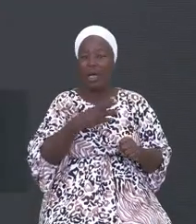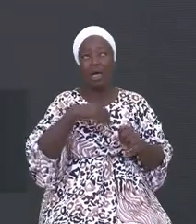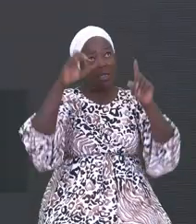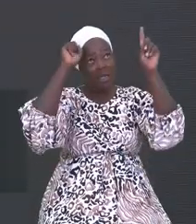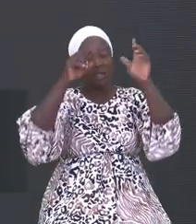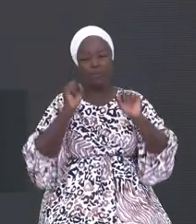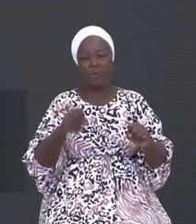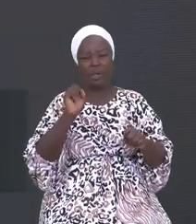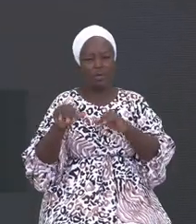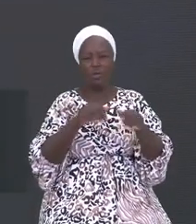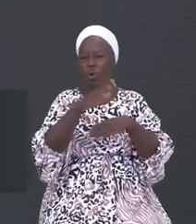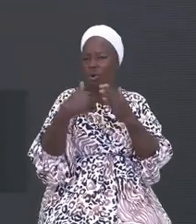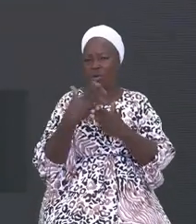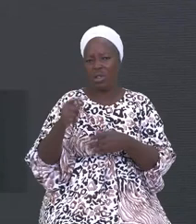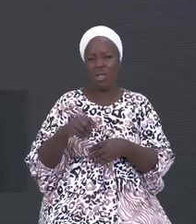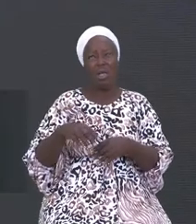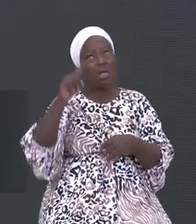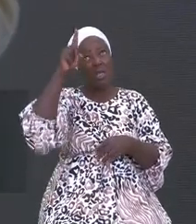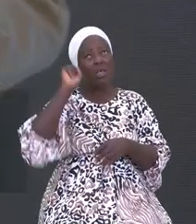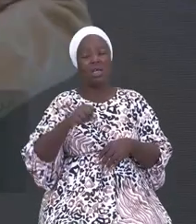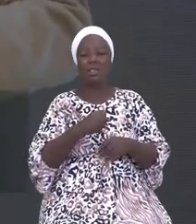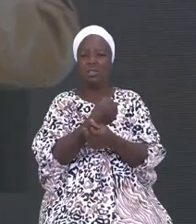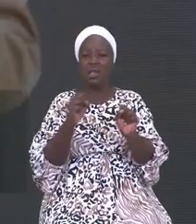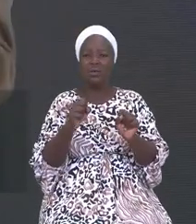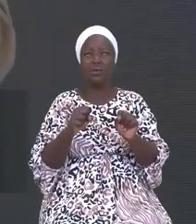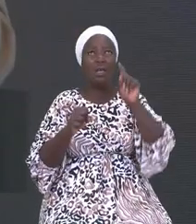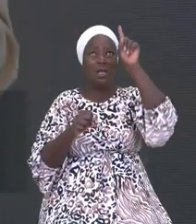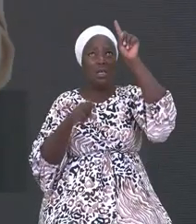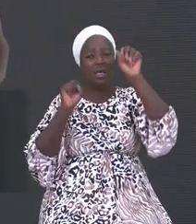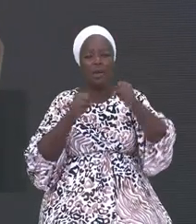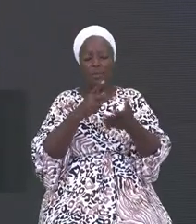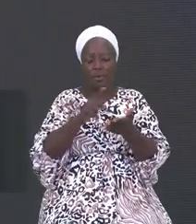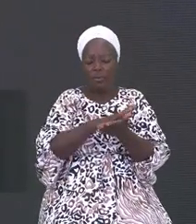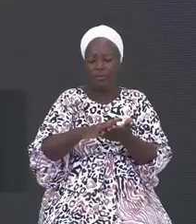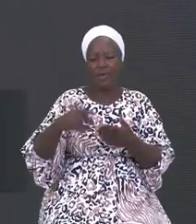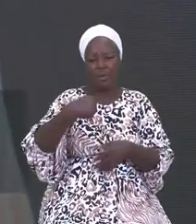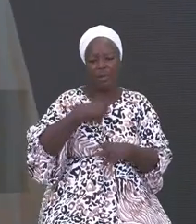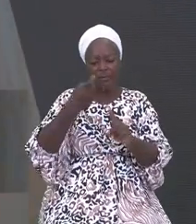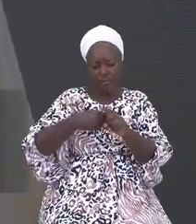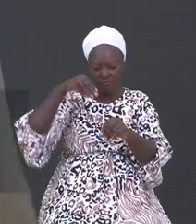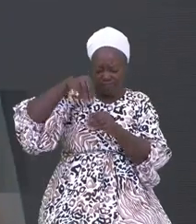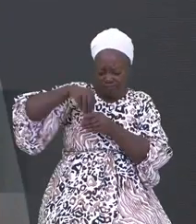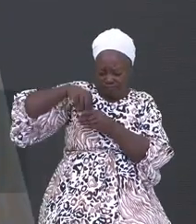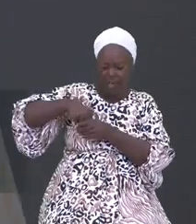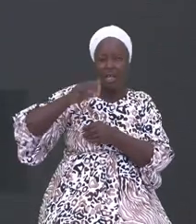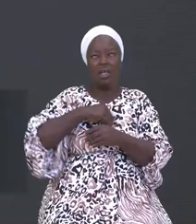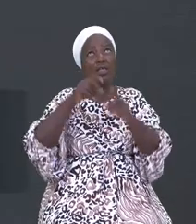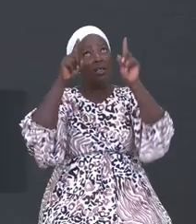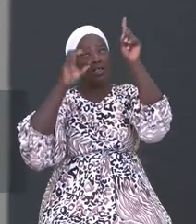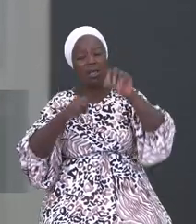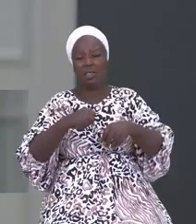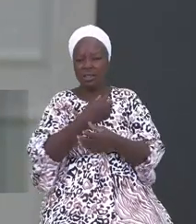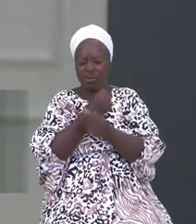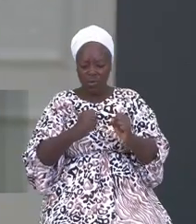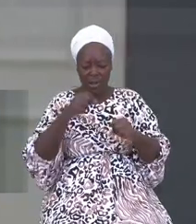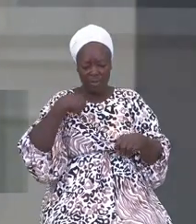things, he can save, he can purify me from within, He can strengthen me from